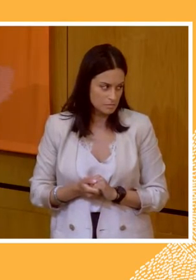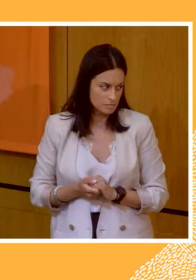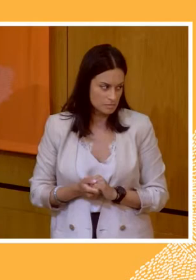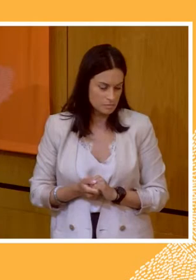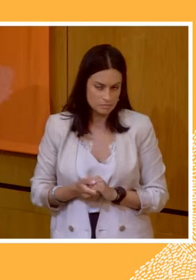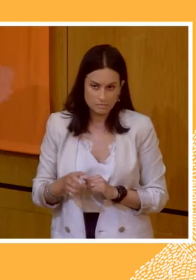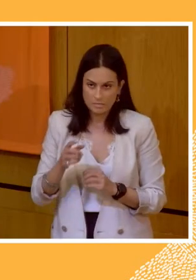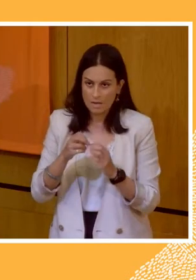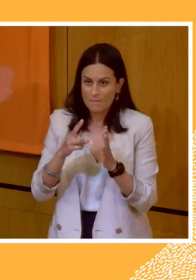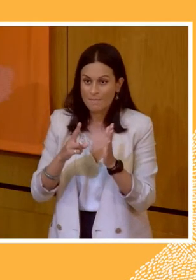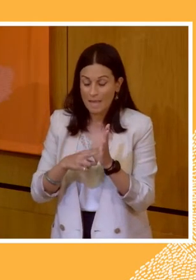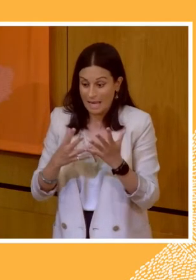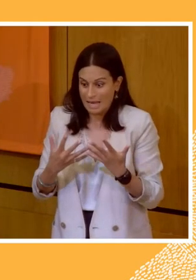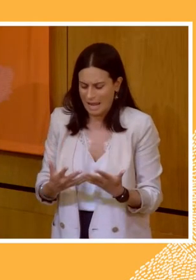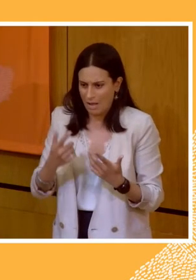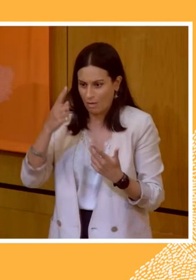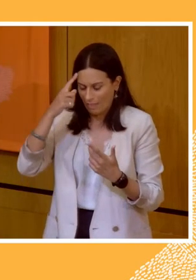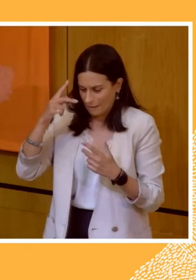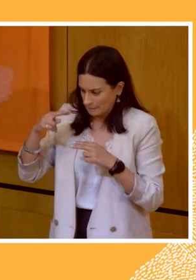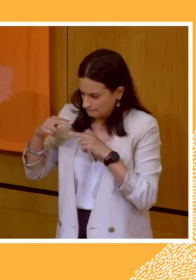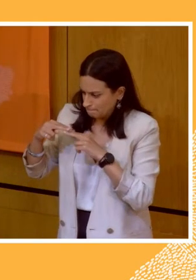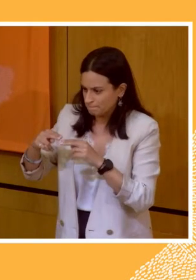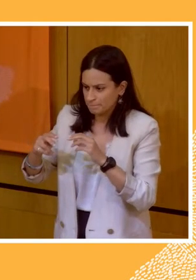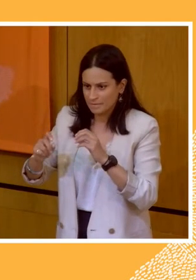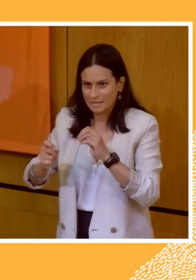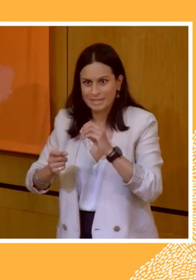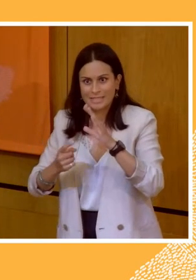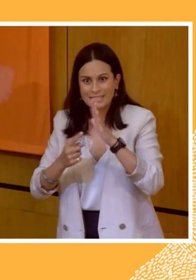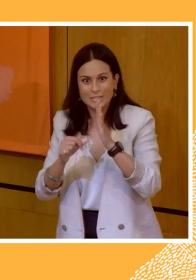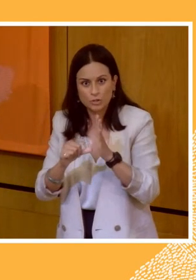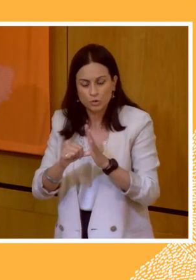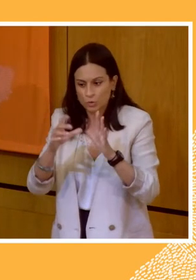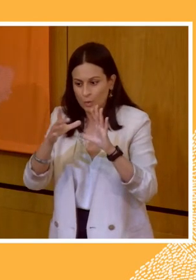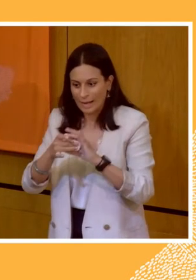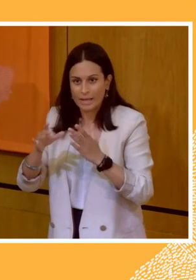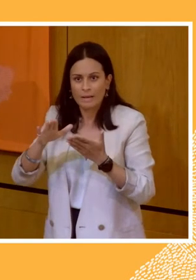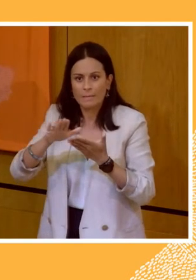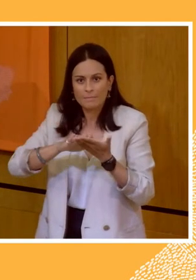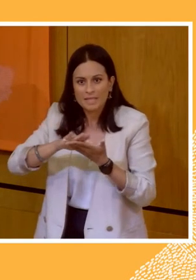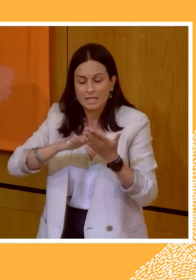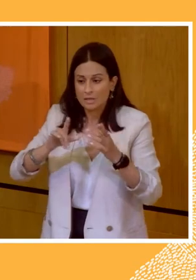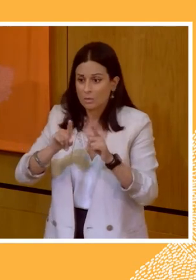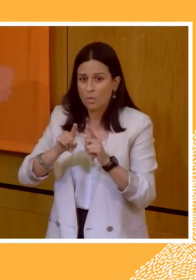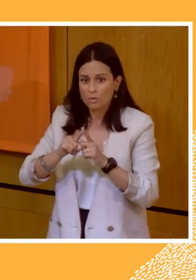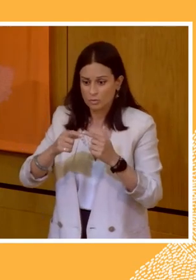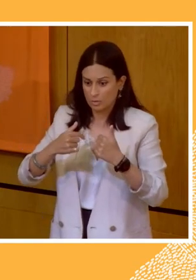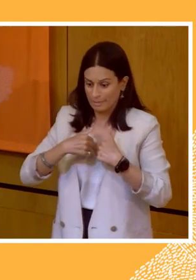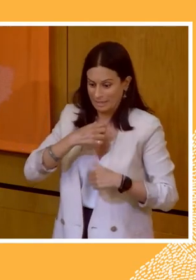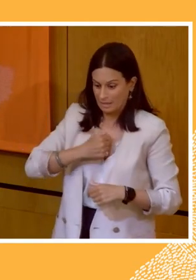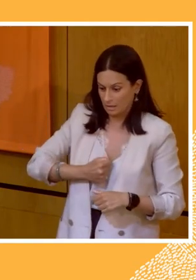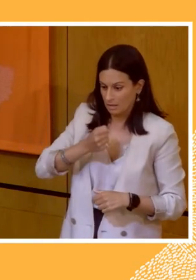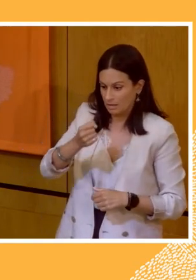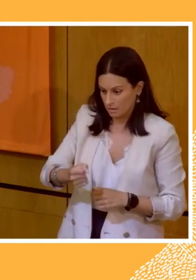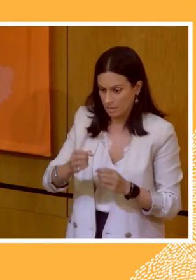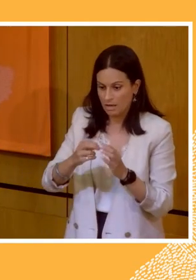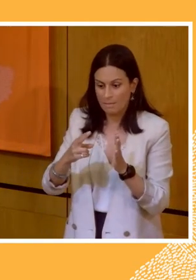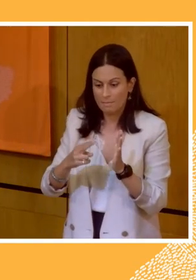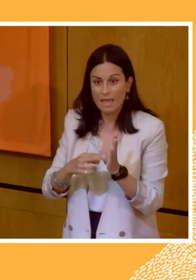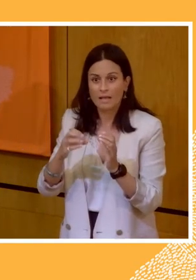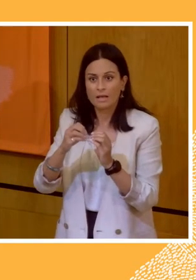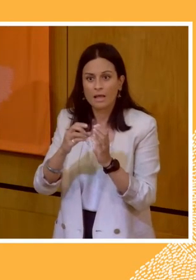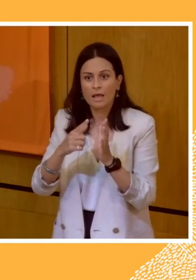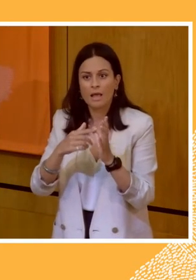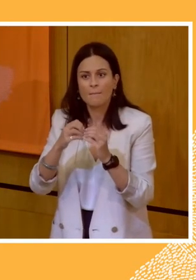critical issue, right, within both the song's meaning, but then also the positionality of myself, but also Bibita as outsiders